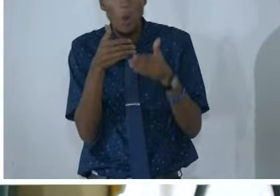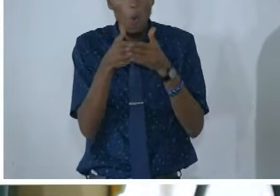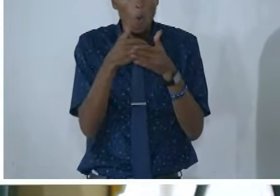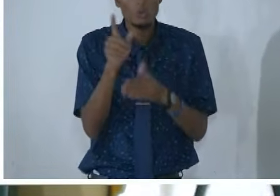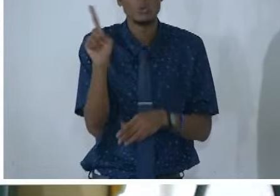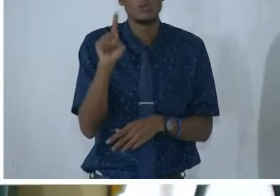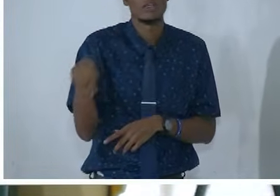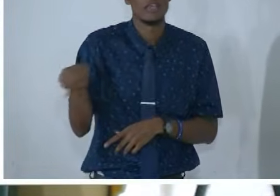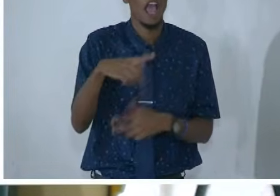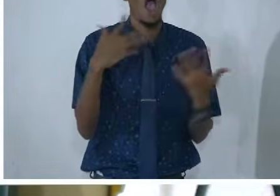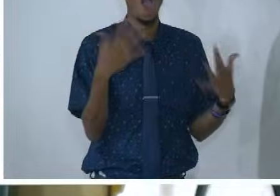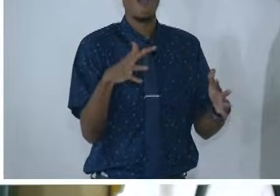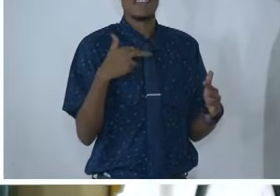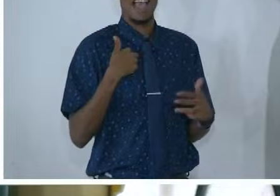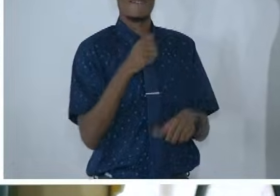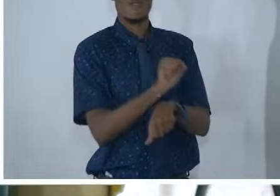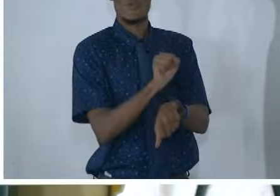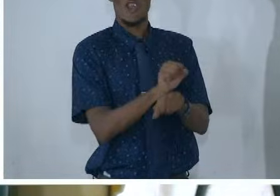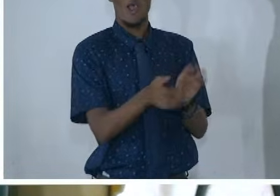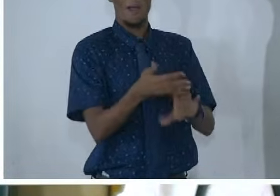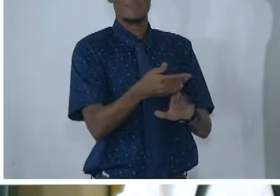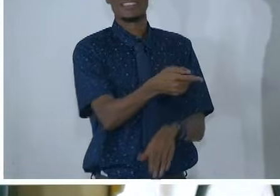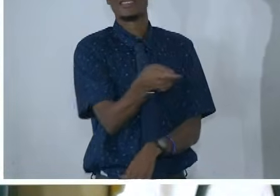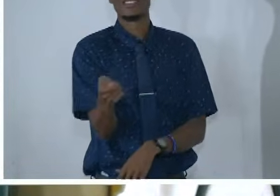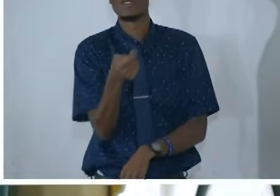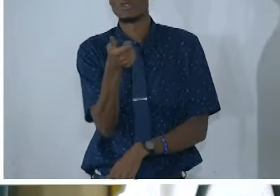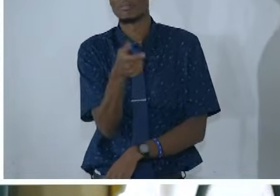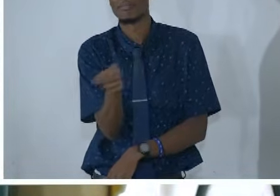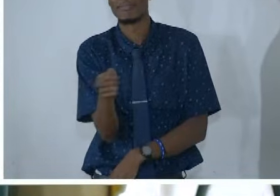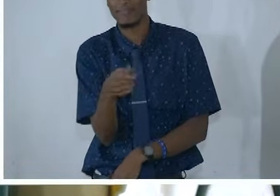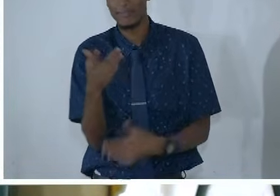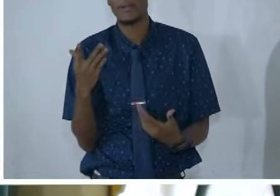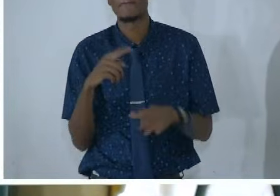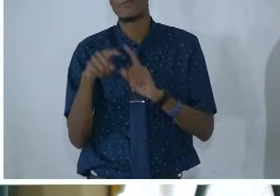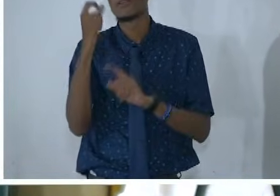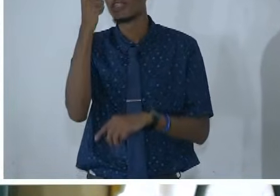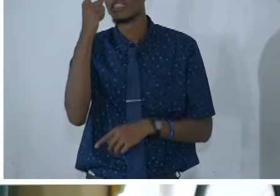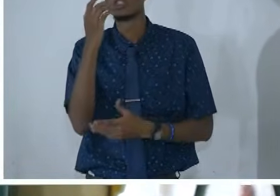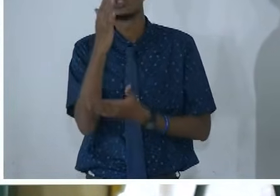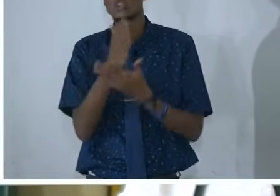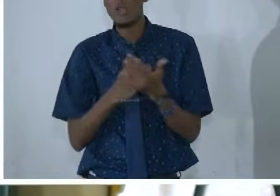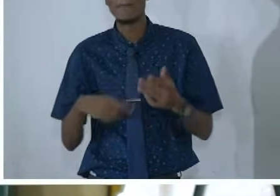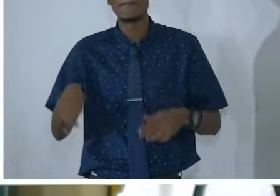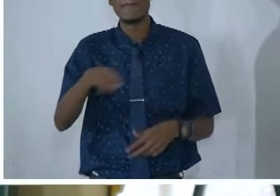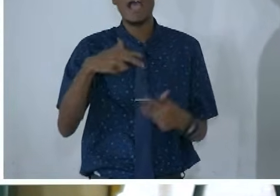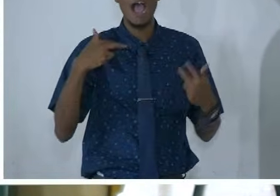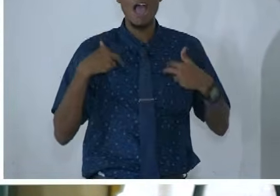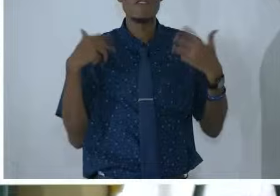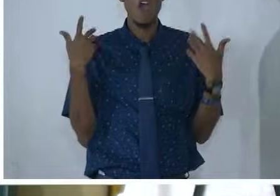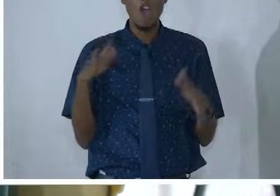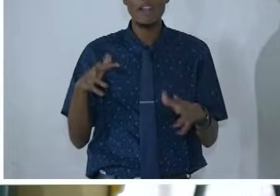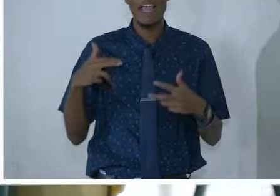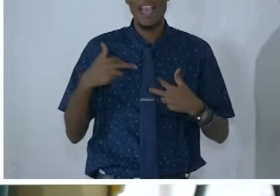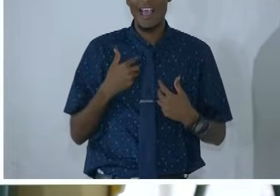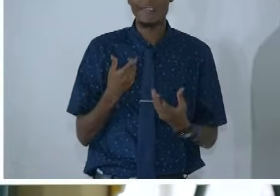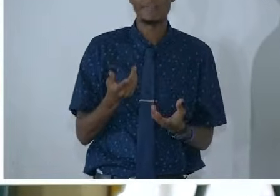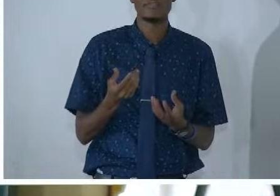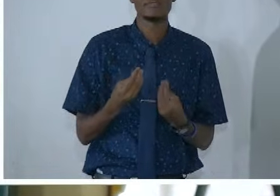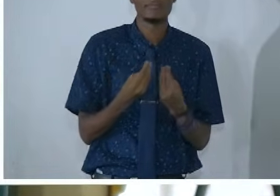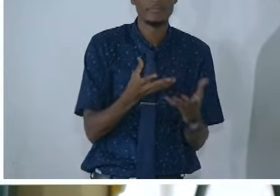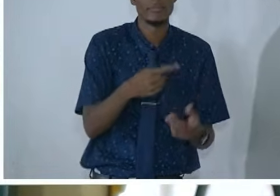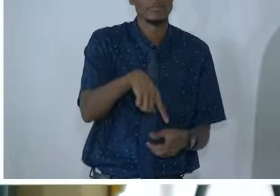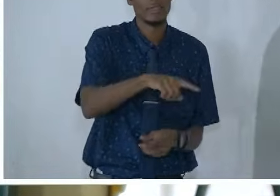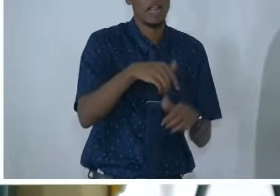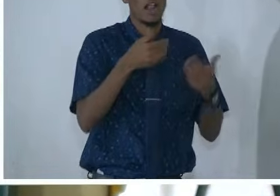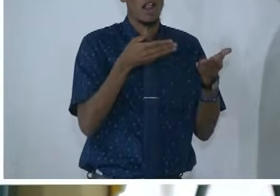they already operate, right? Some of those areas, however, are already under mining leases, right? So they would have to go